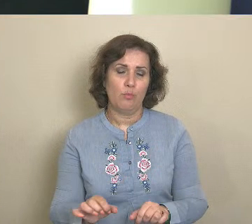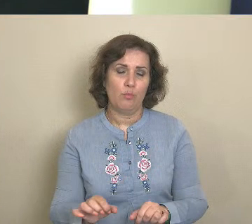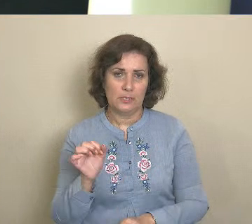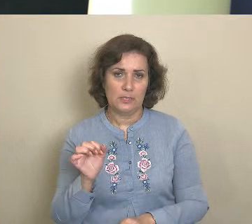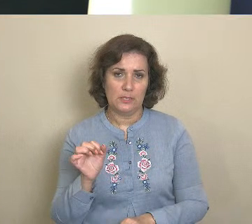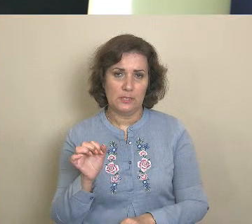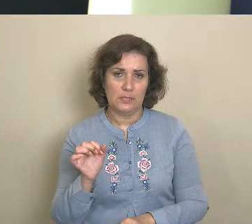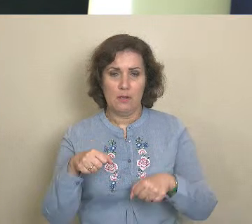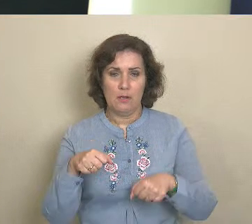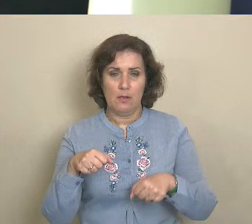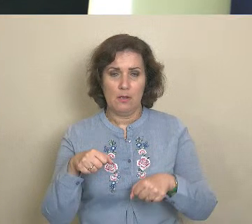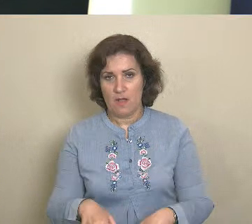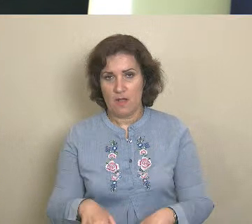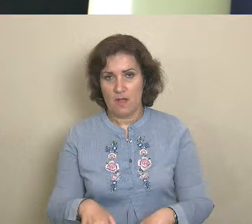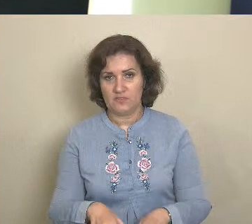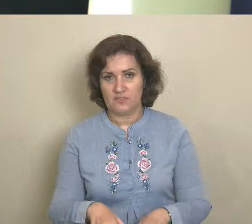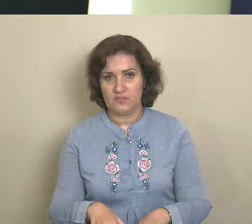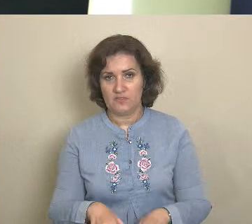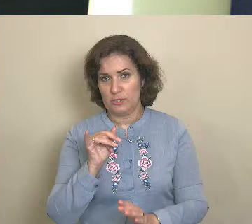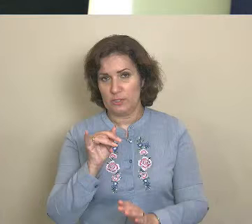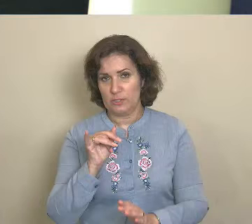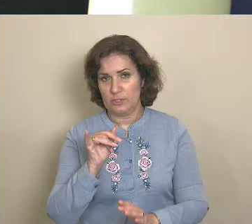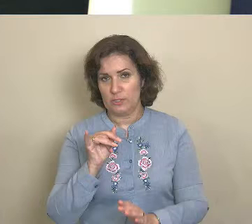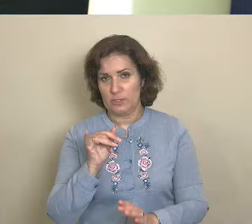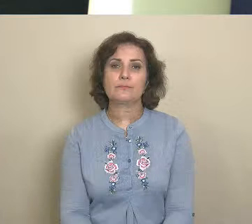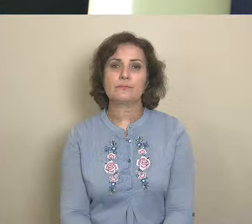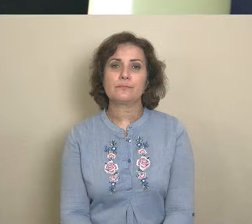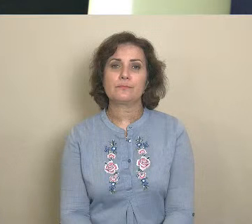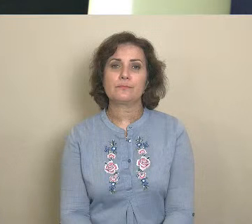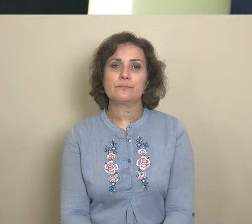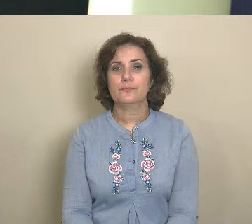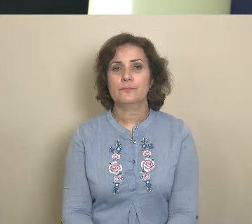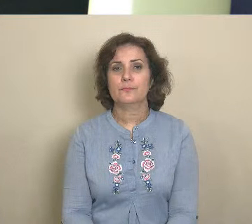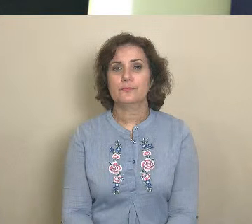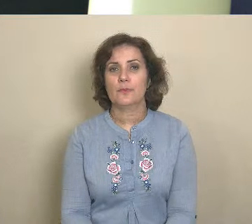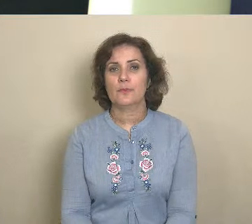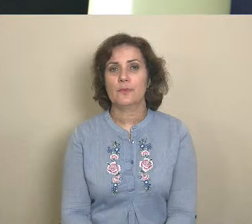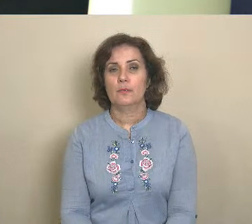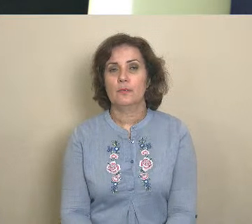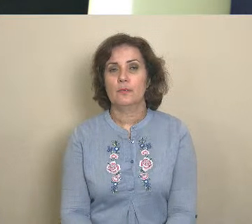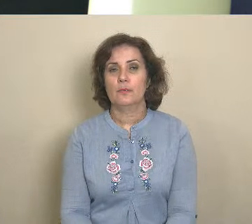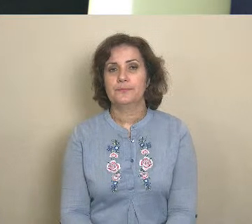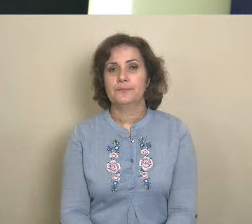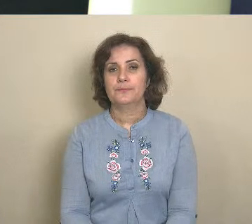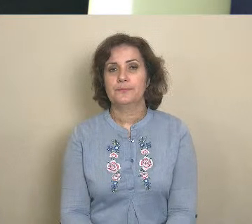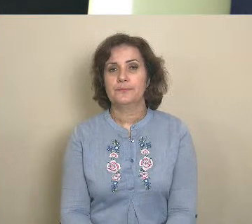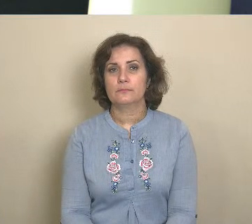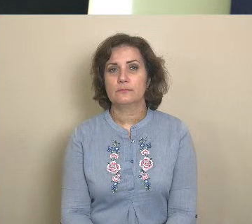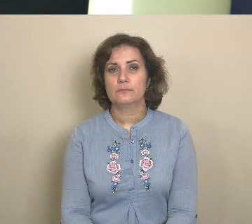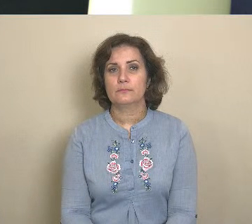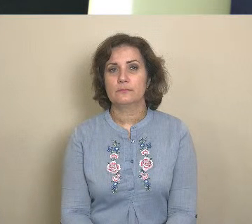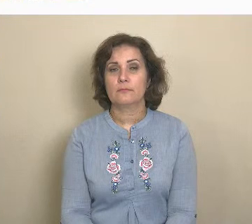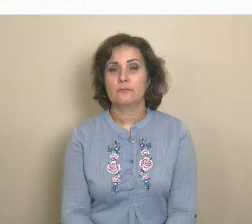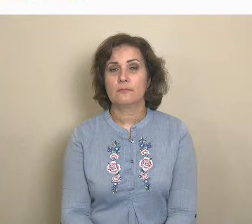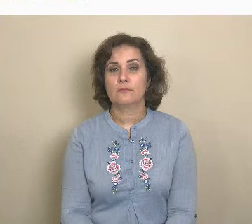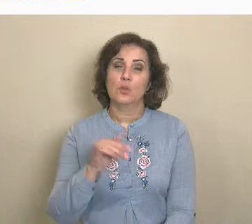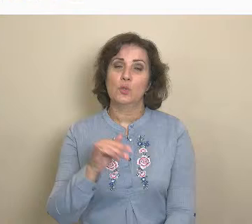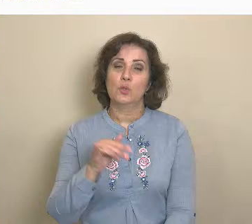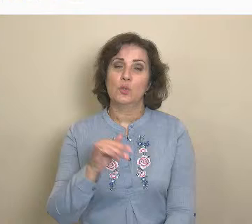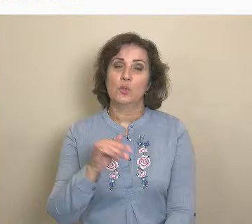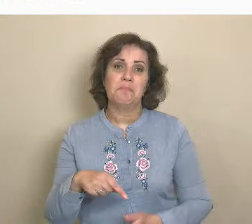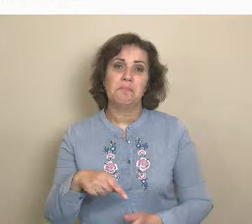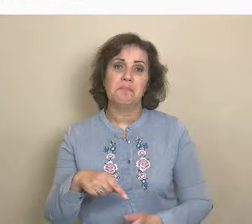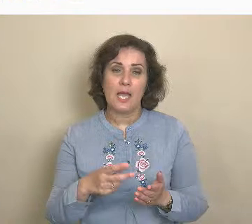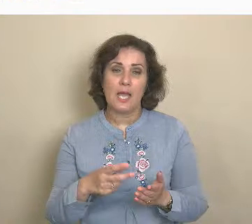would not apply the law differently, because it will have an adverse impact on the rights of the voters.